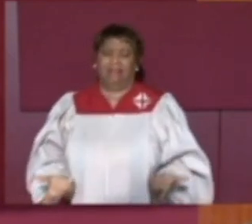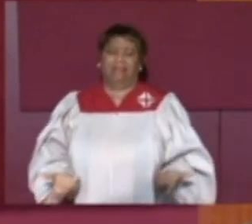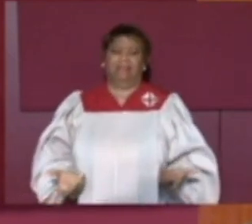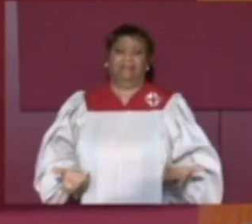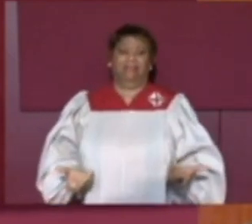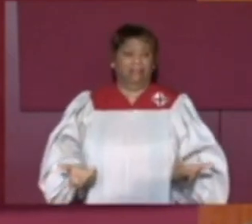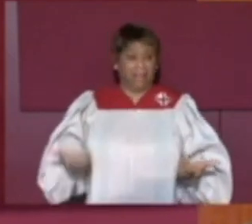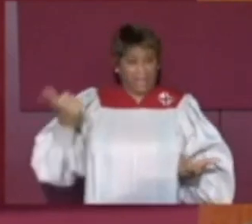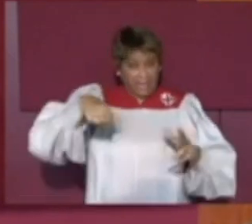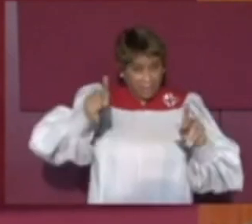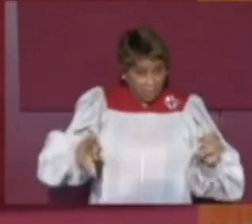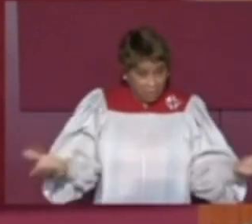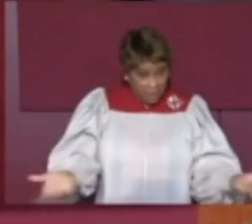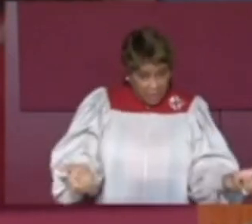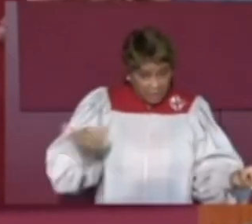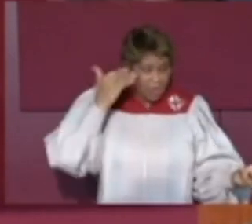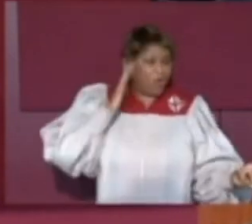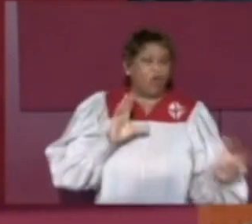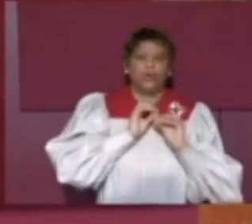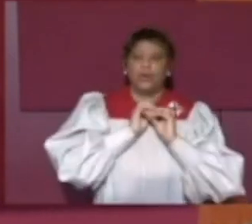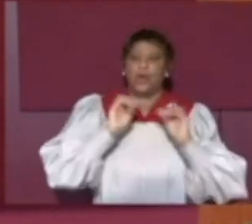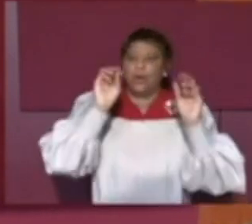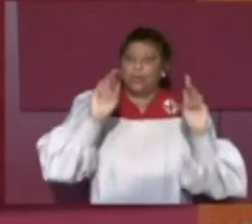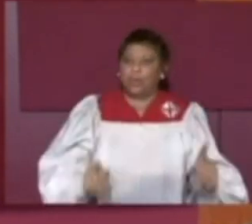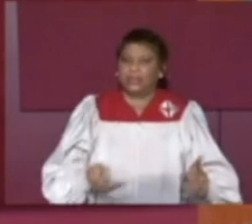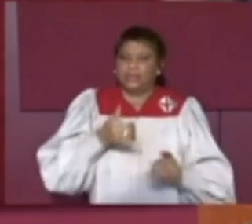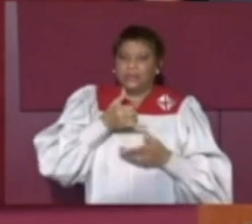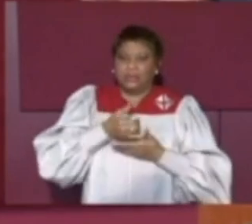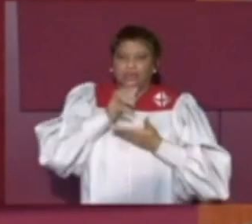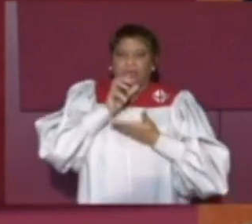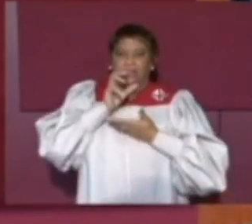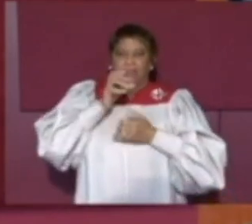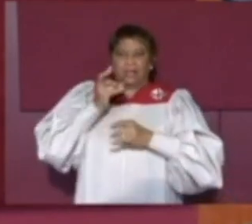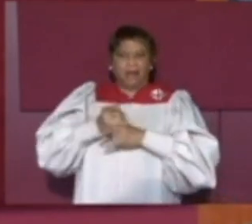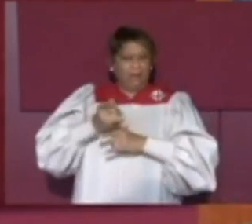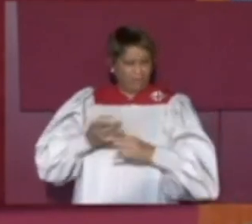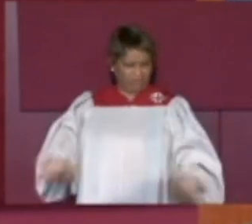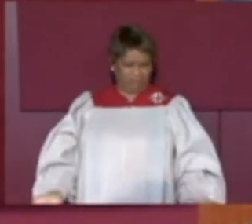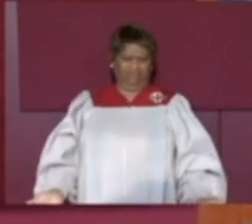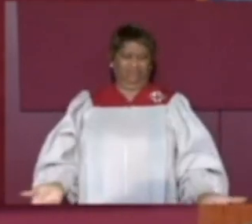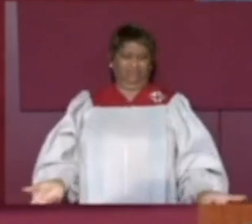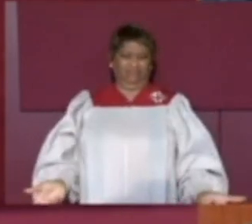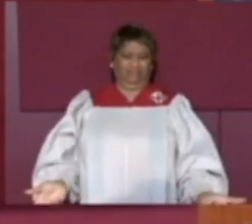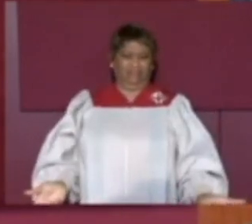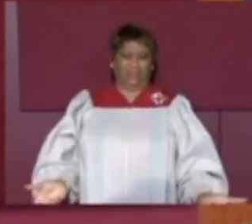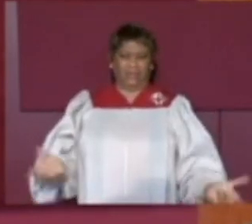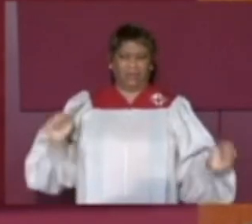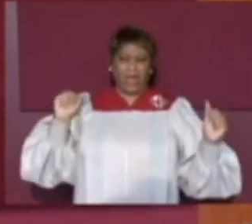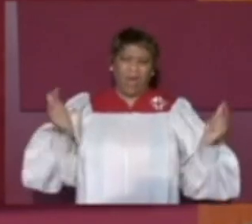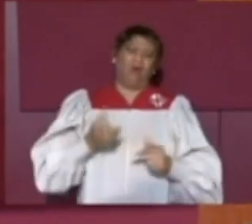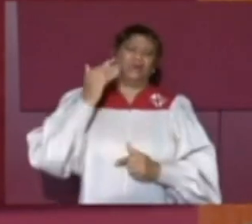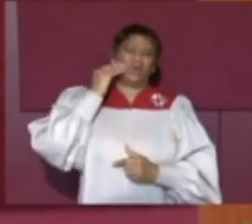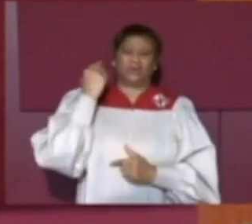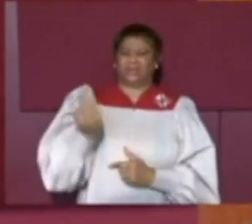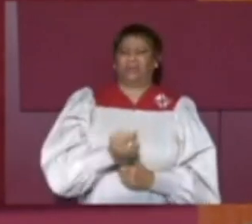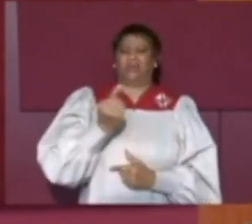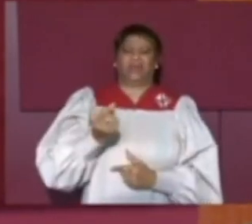Is there anybody in here who don't know anybody who drinks? Okay, so there we go. I didn't see a hand. We all know somebody who